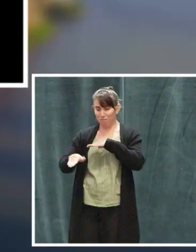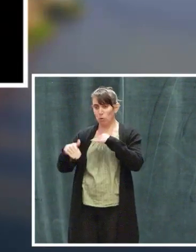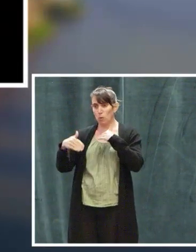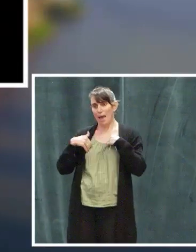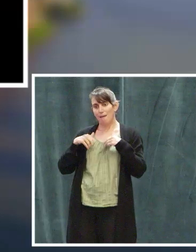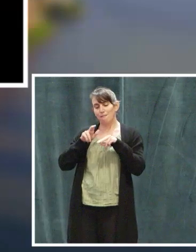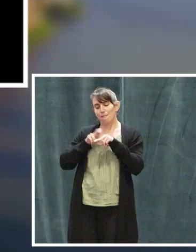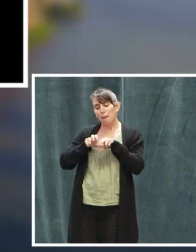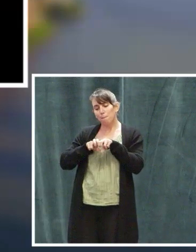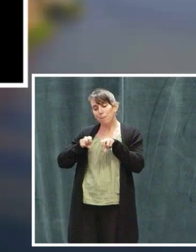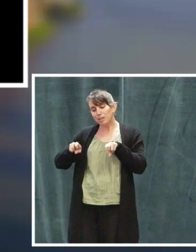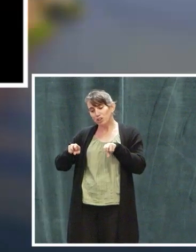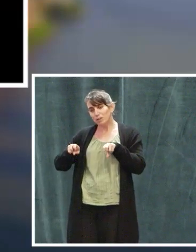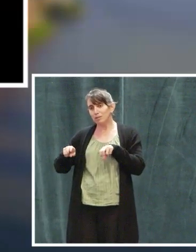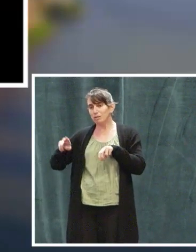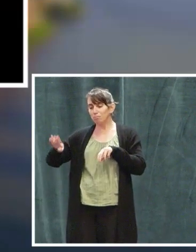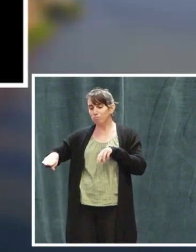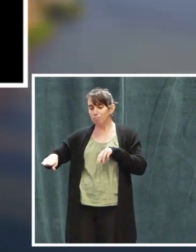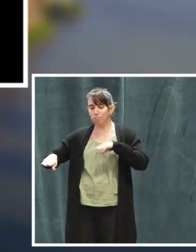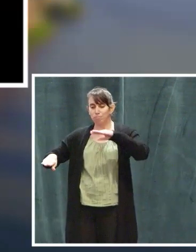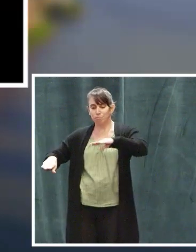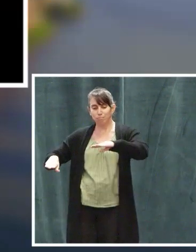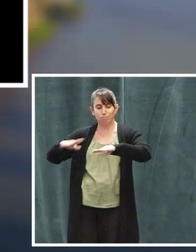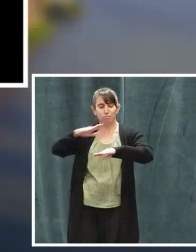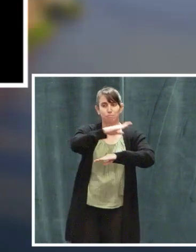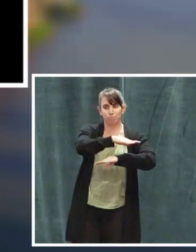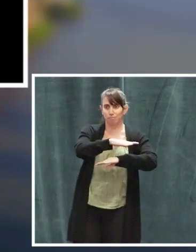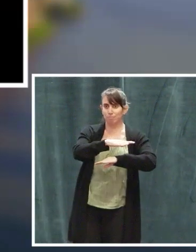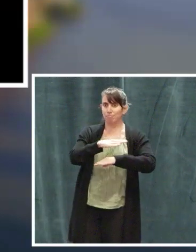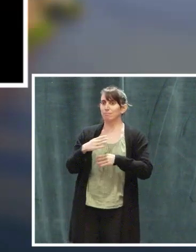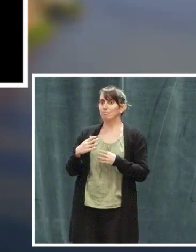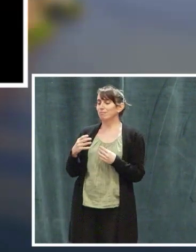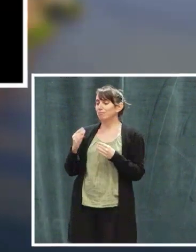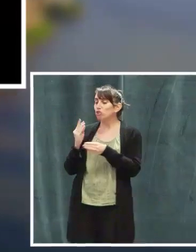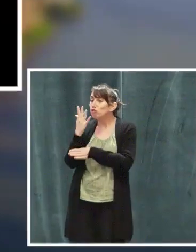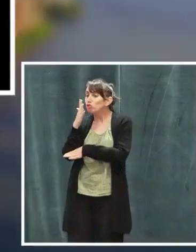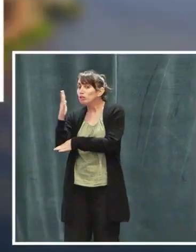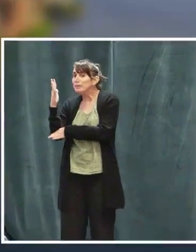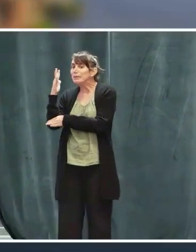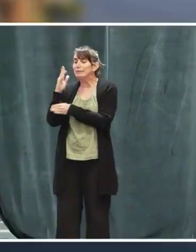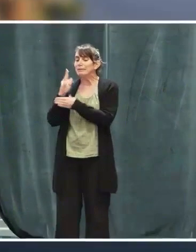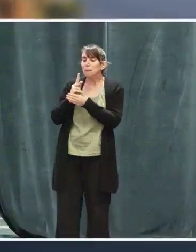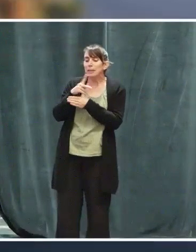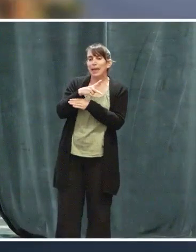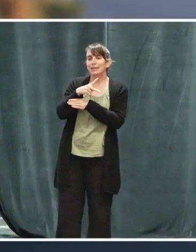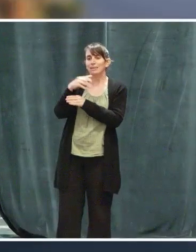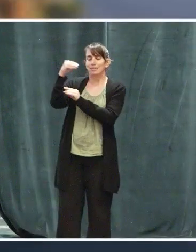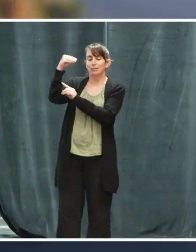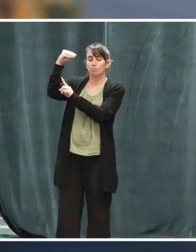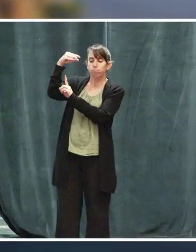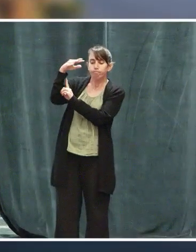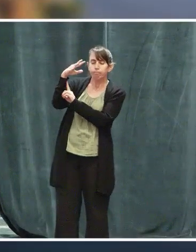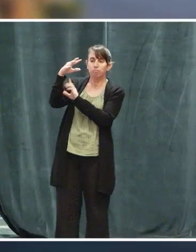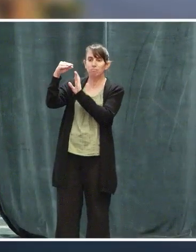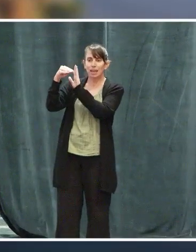benches. This is to add some visual interest to the area. It's a way for us to add more trees, more vegetation, some shade, and some